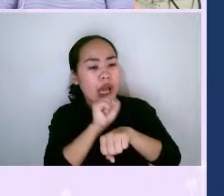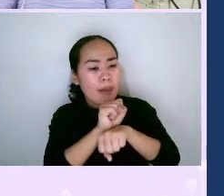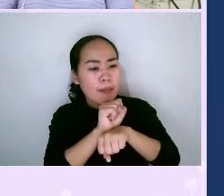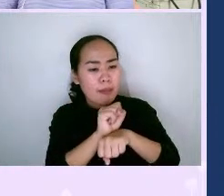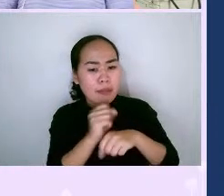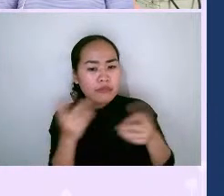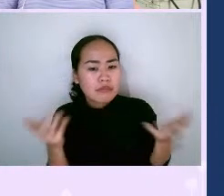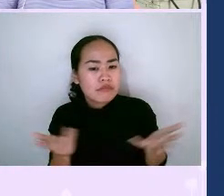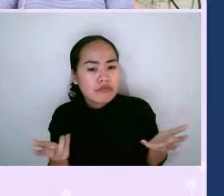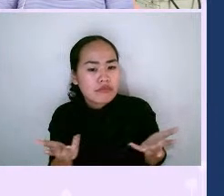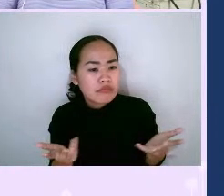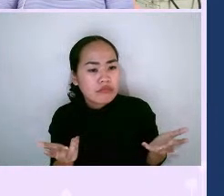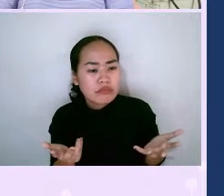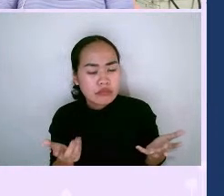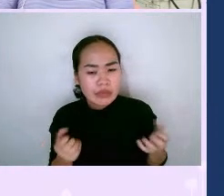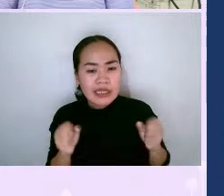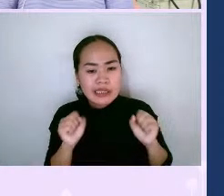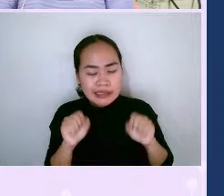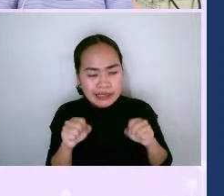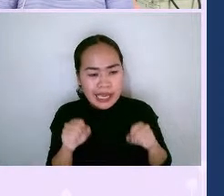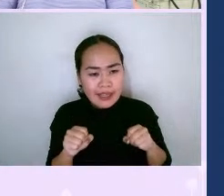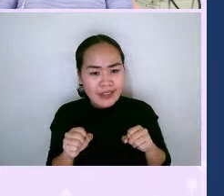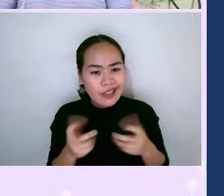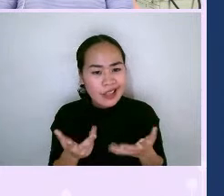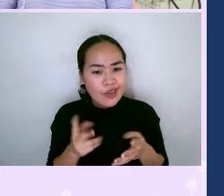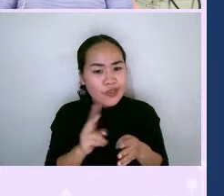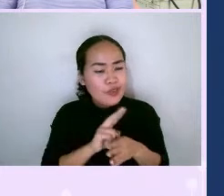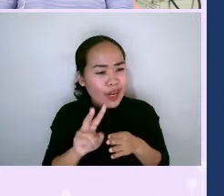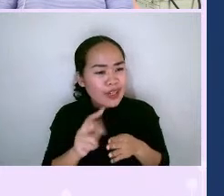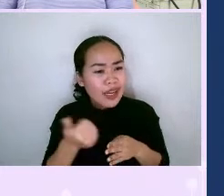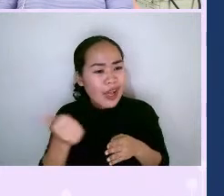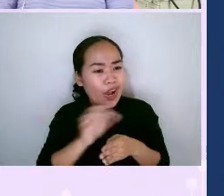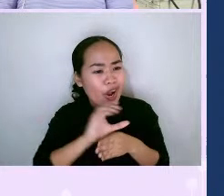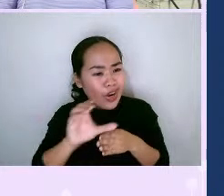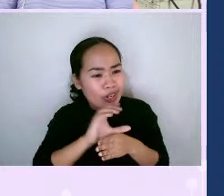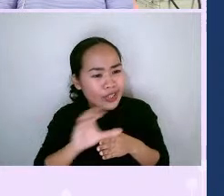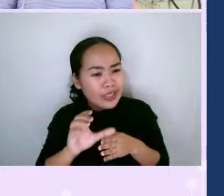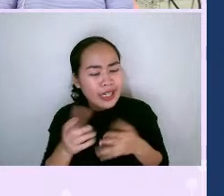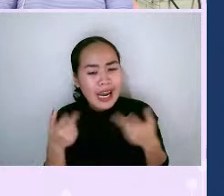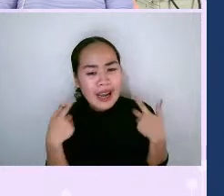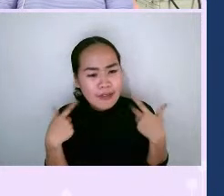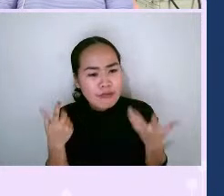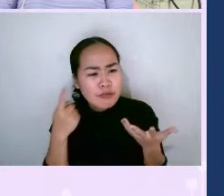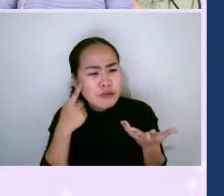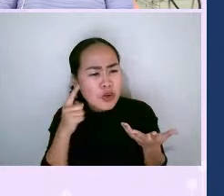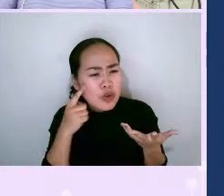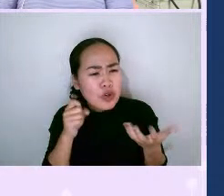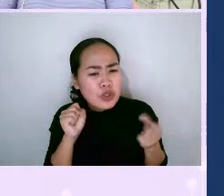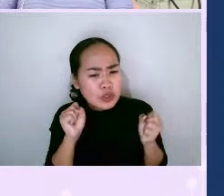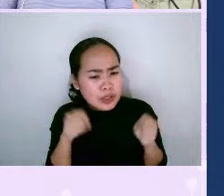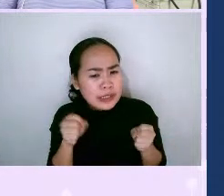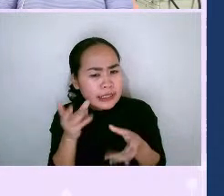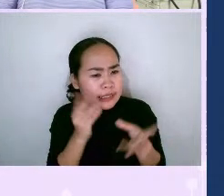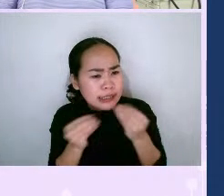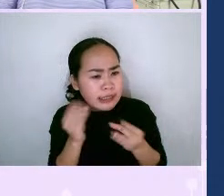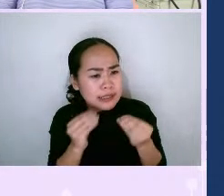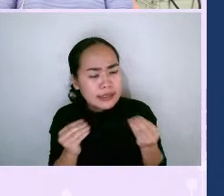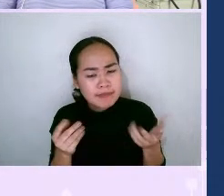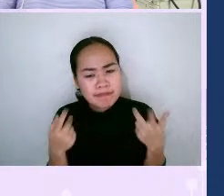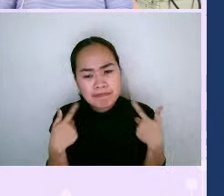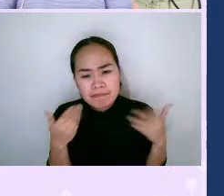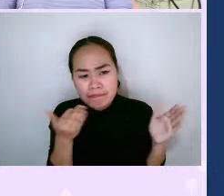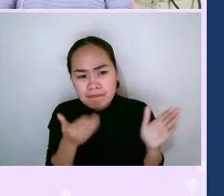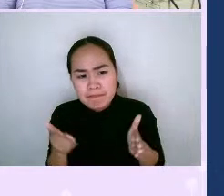employment, vocational and career counseling. Our partners at the local level implement the department's labor market